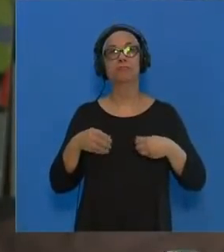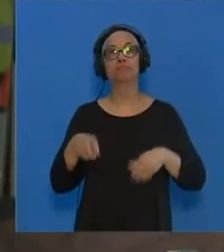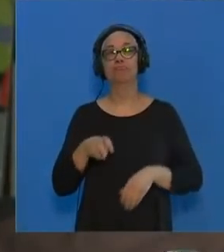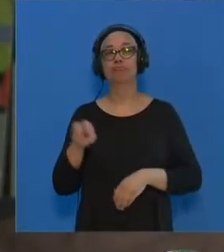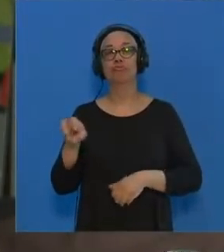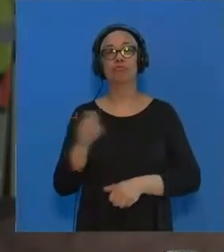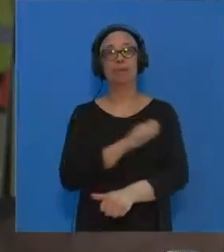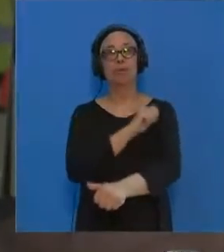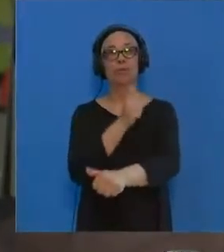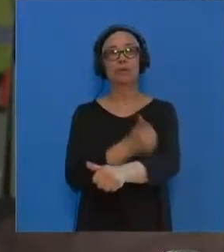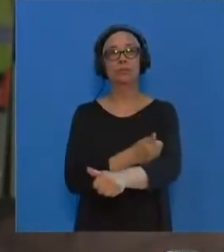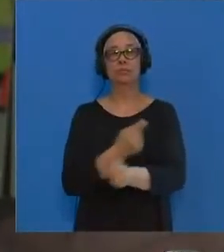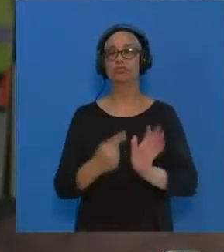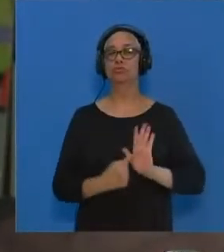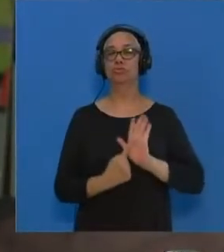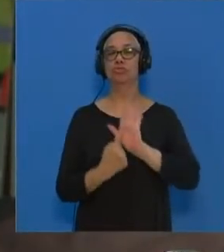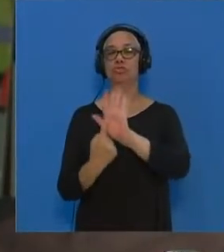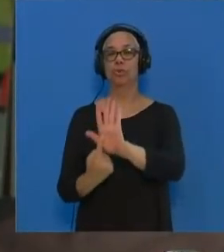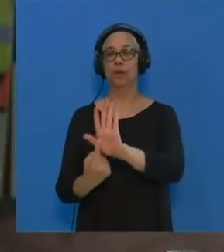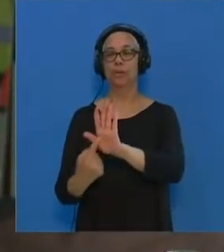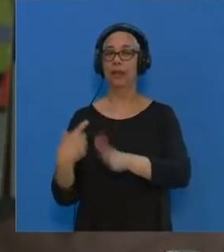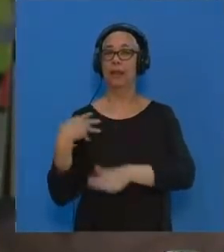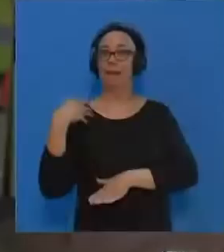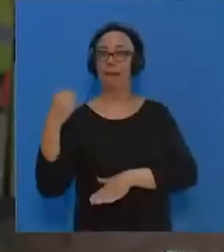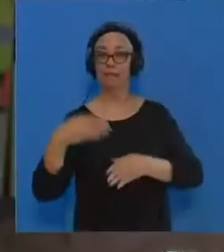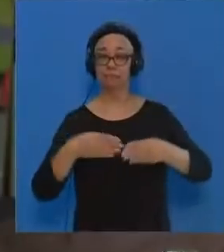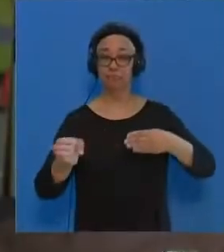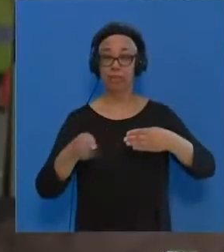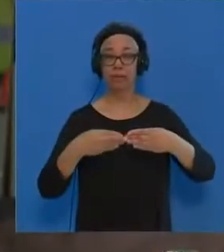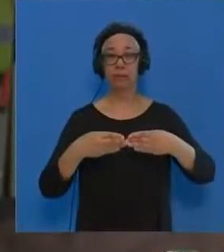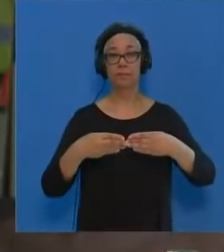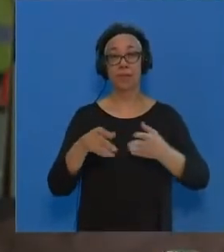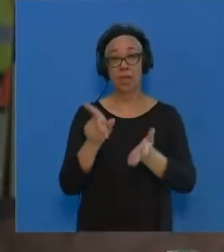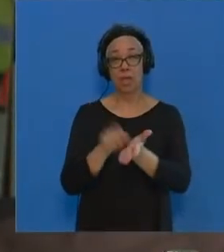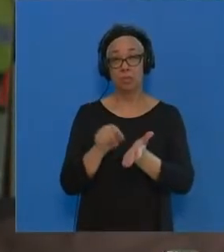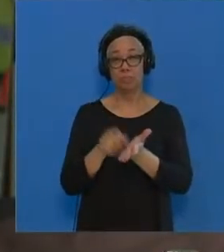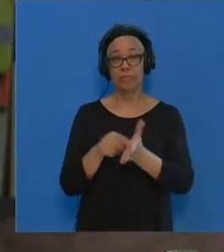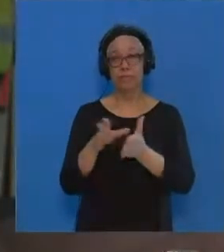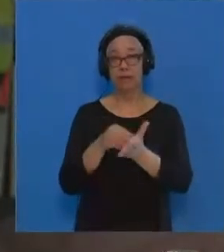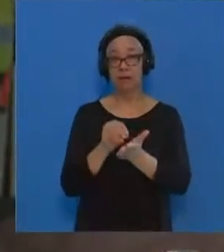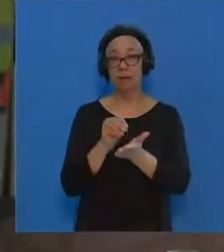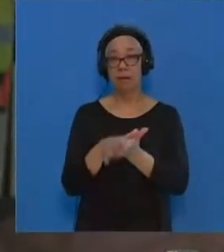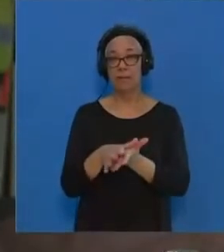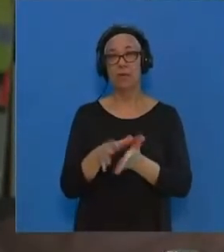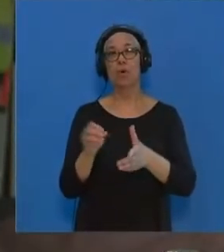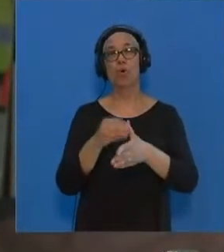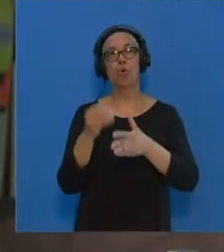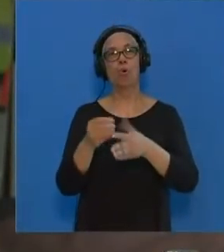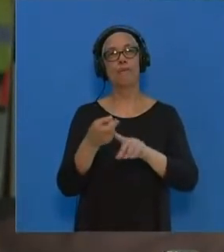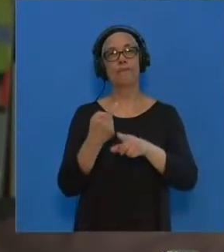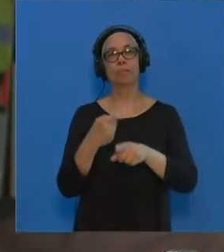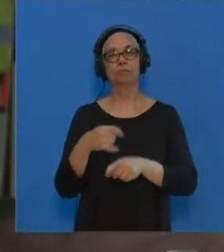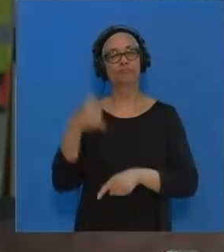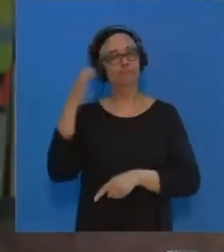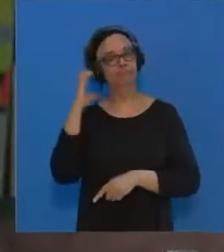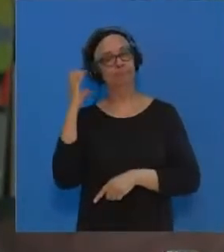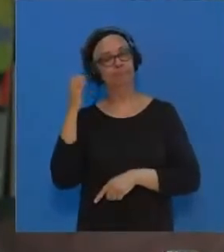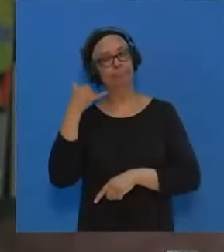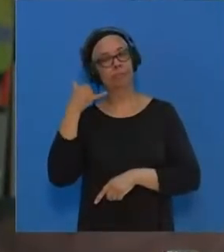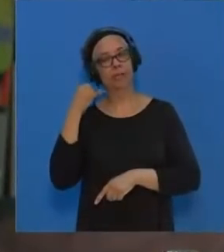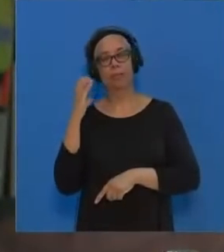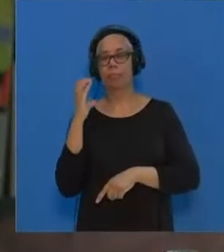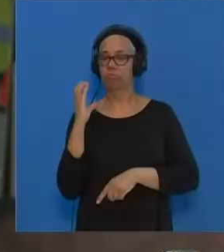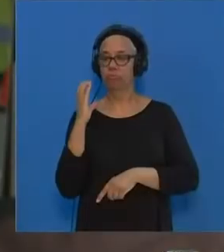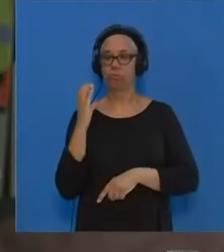be shown at the departure gate, either a printed version or directly from your mobile device. Travelers will not